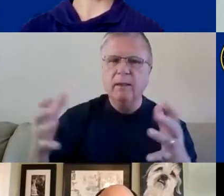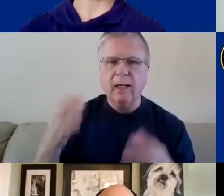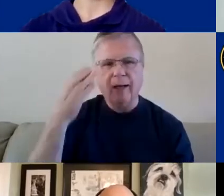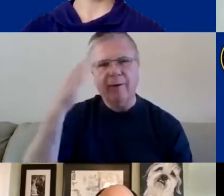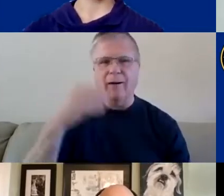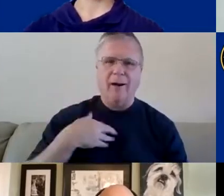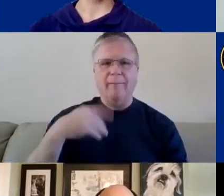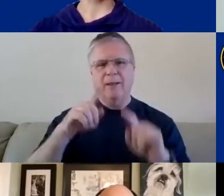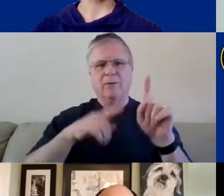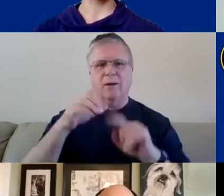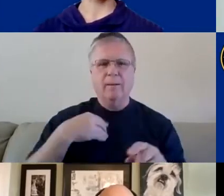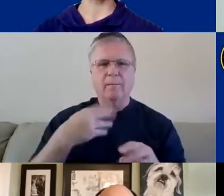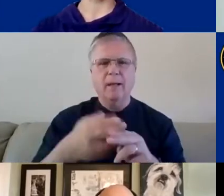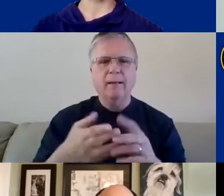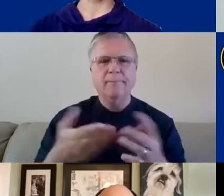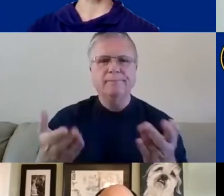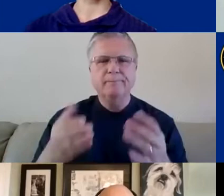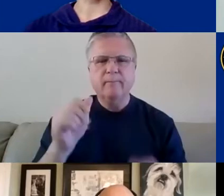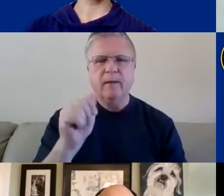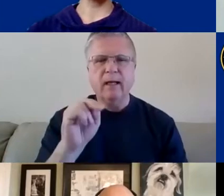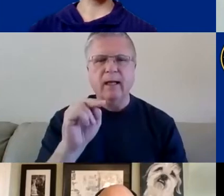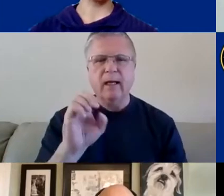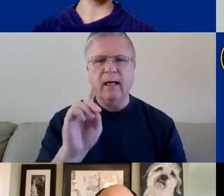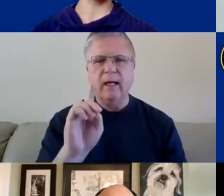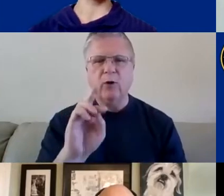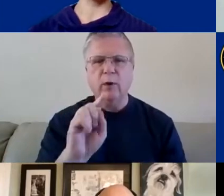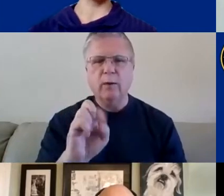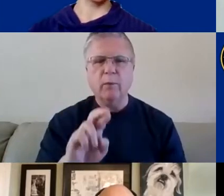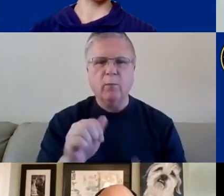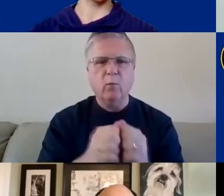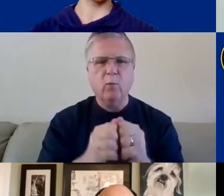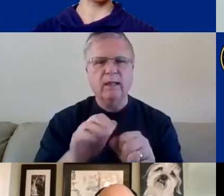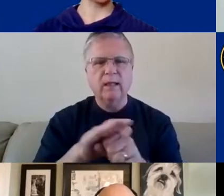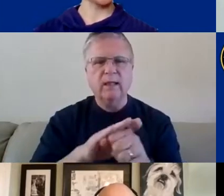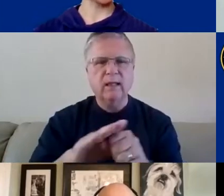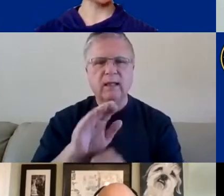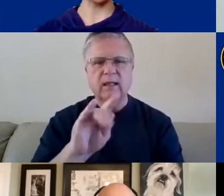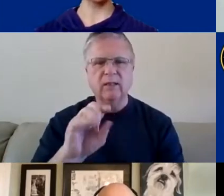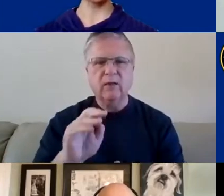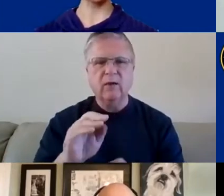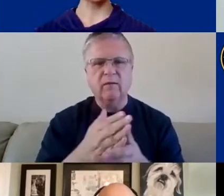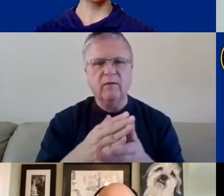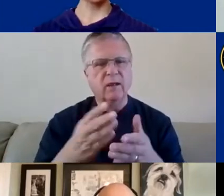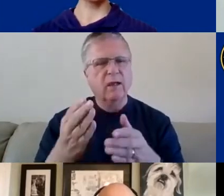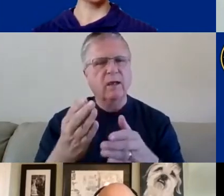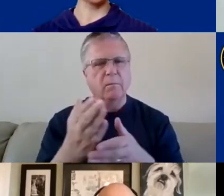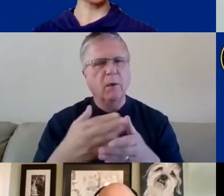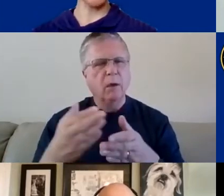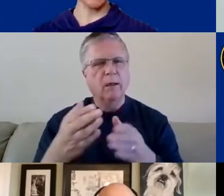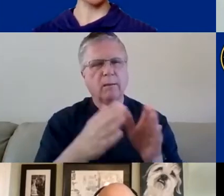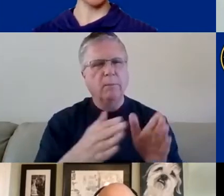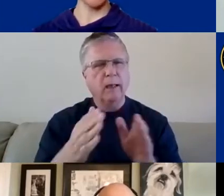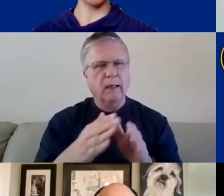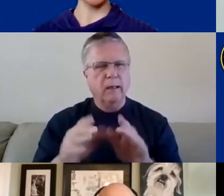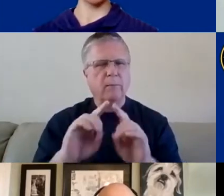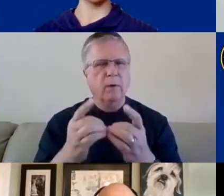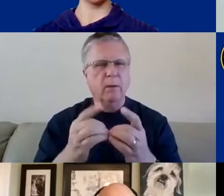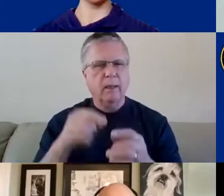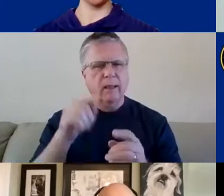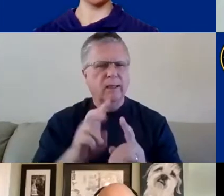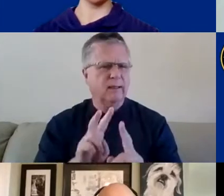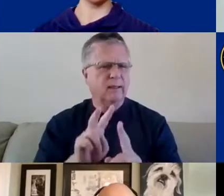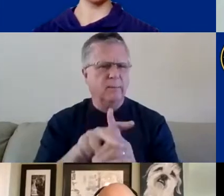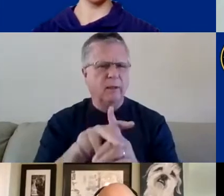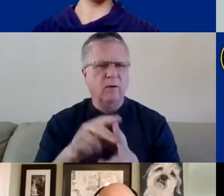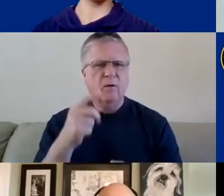star. My name is Ann Kramer. I am with the zoning division, which is a part of the planning department. This application is